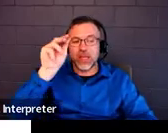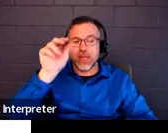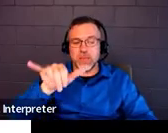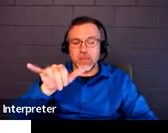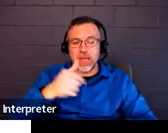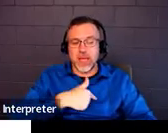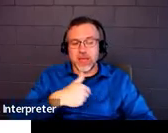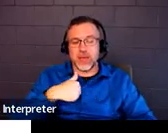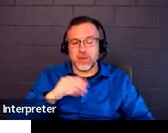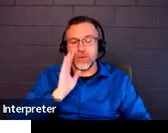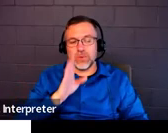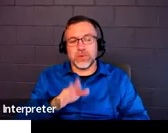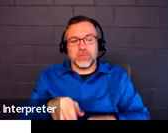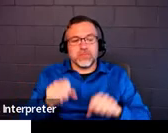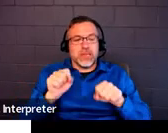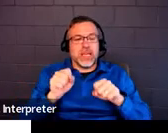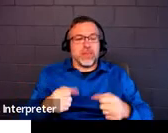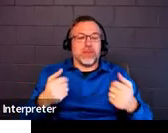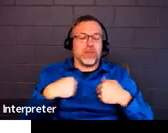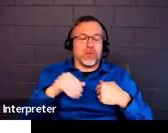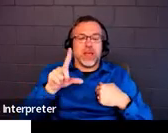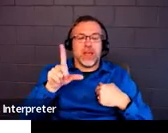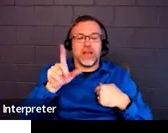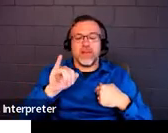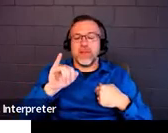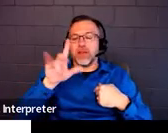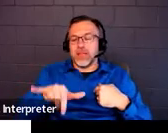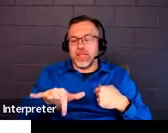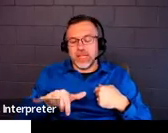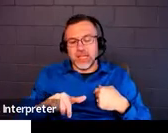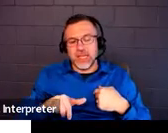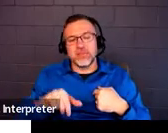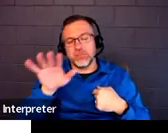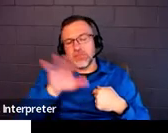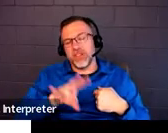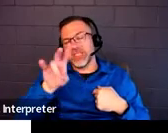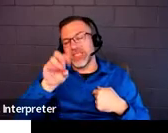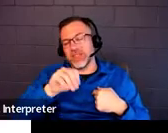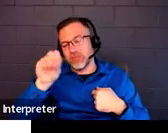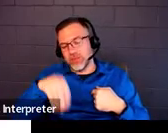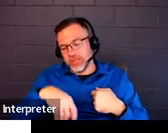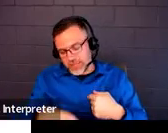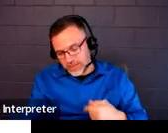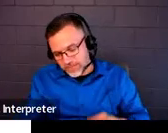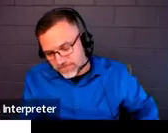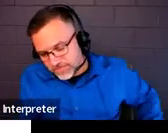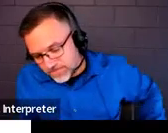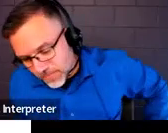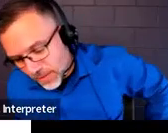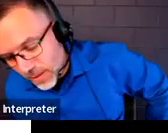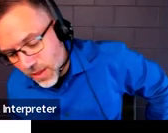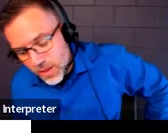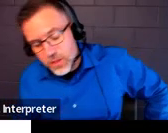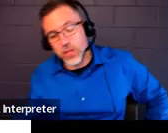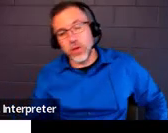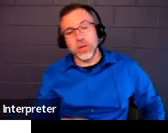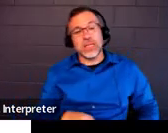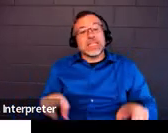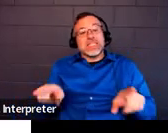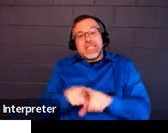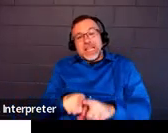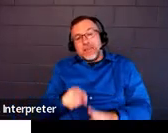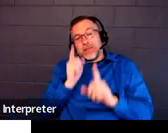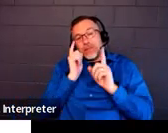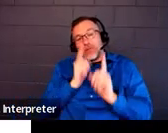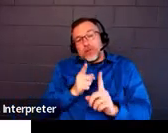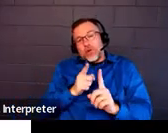going to be able to have Lily at 7 out of 10 opportunities. So it's the same as the goal, it's just broken